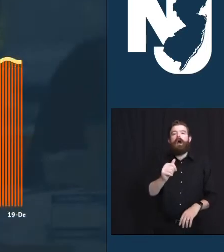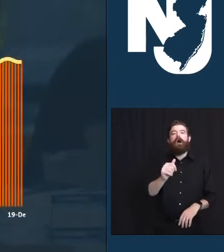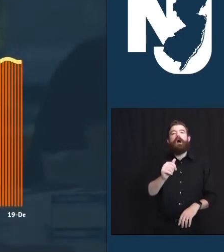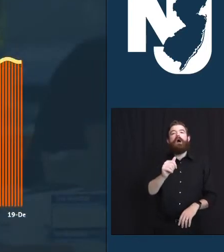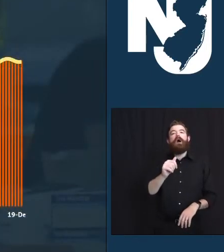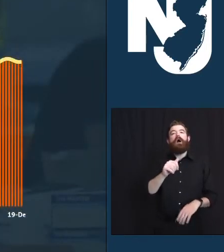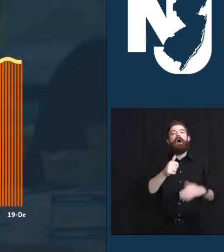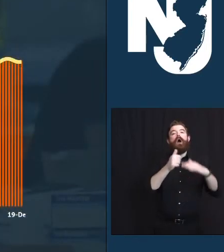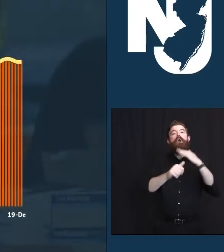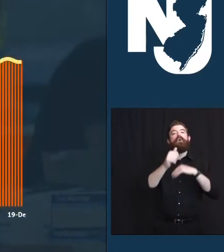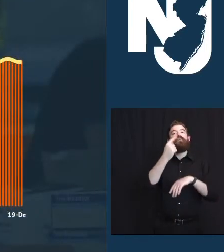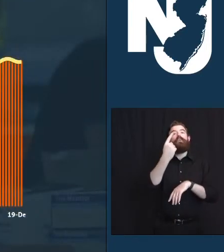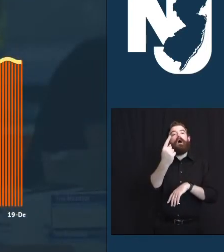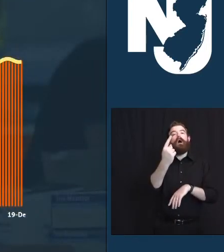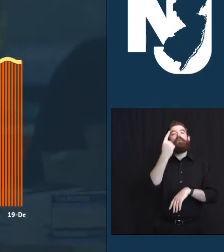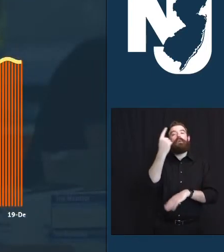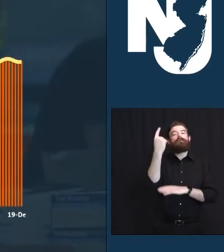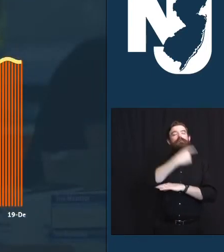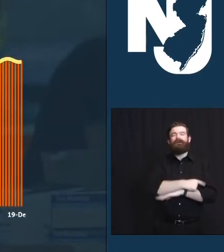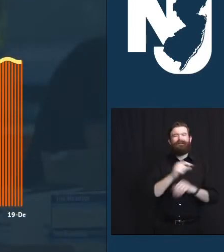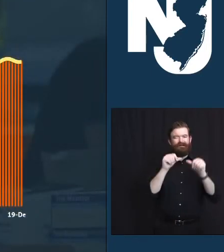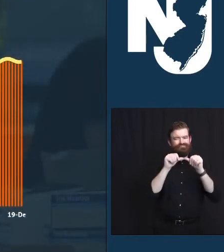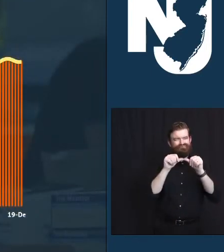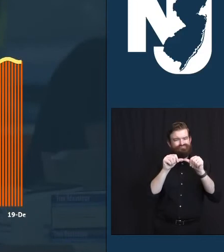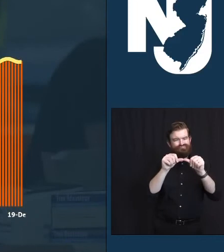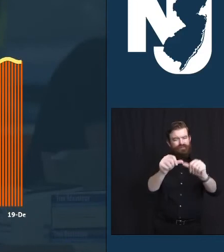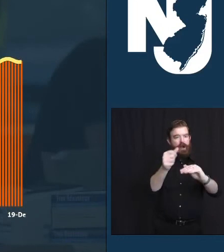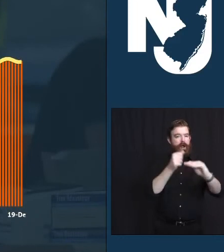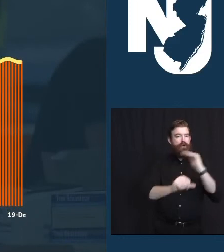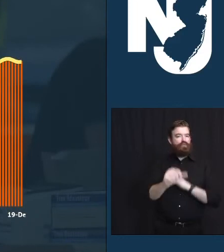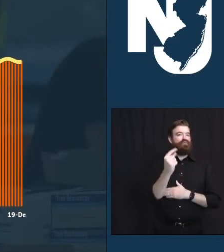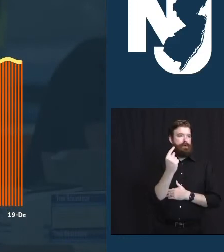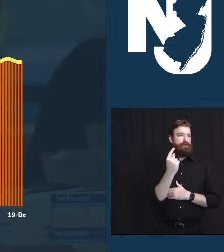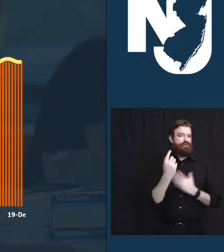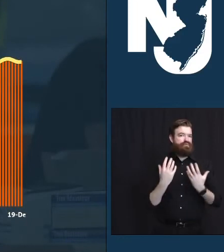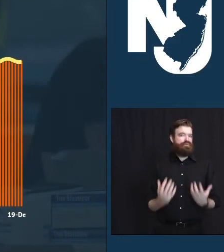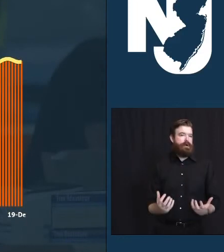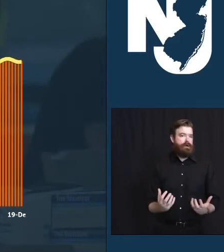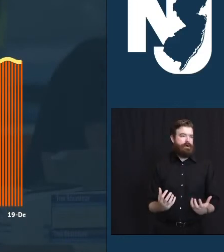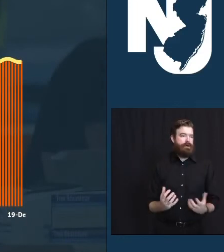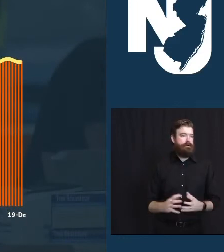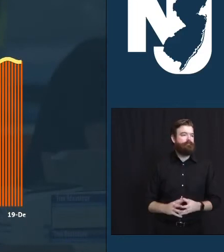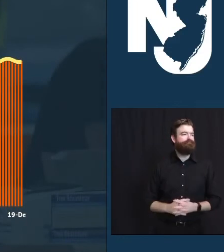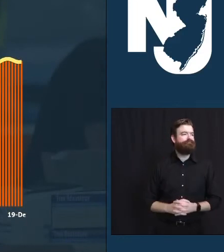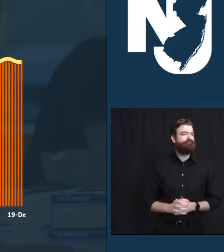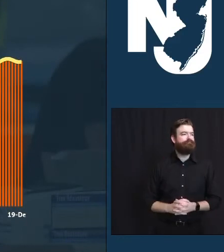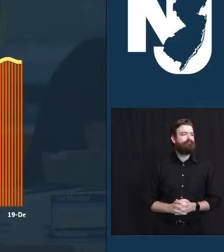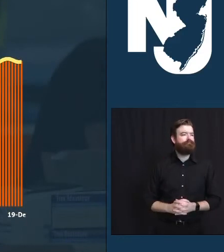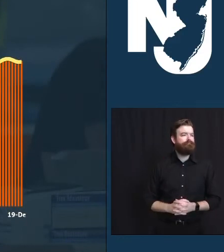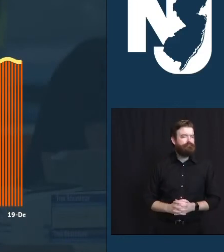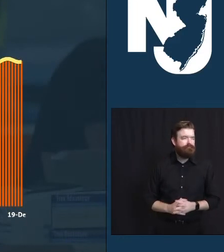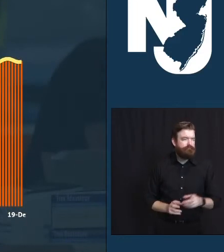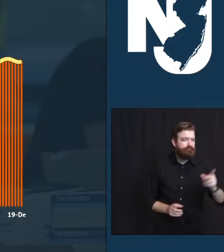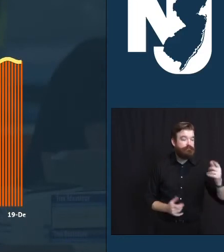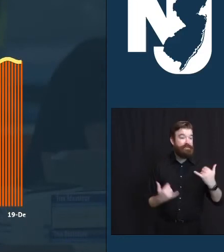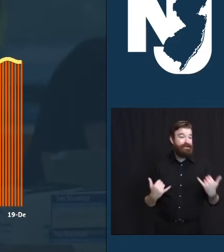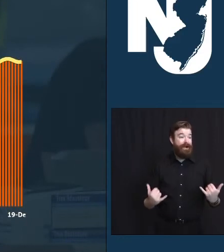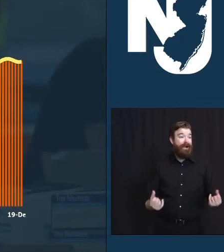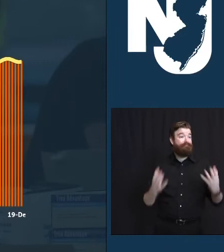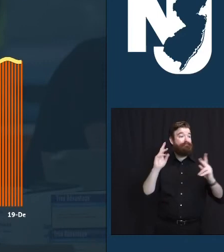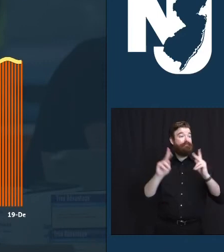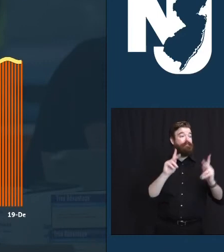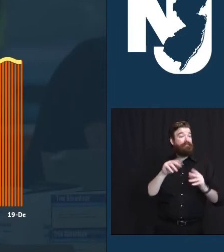by example, as of last night, there were 3,371 COVID positive patients being treated, another 236 awaiting their